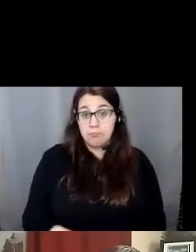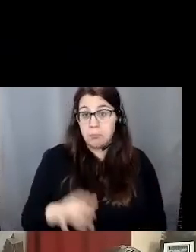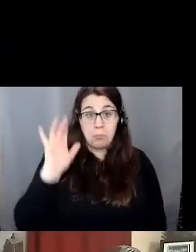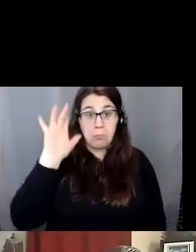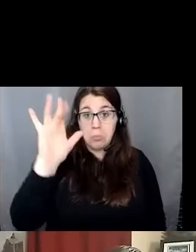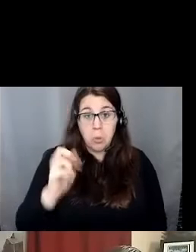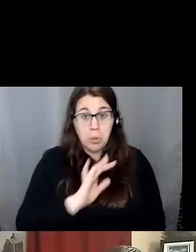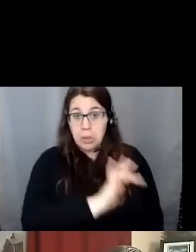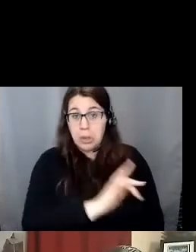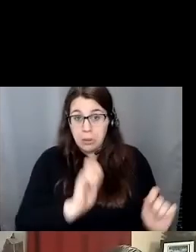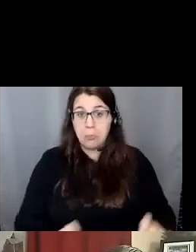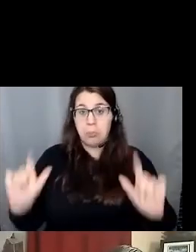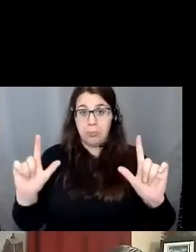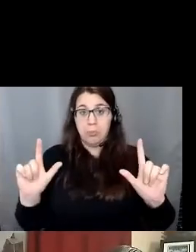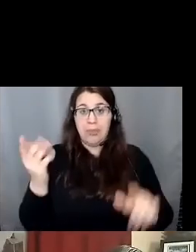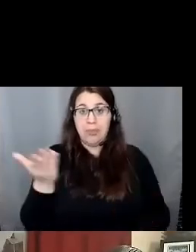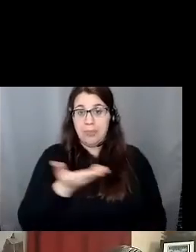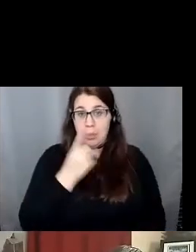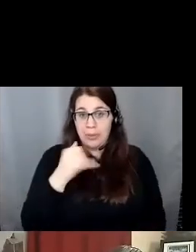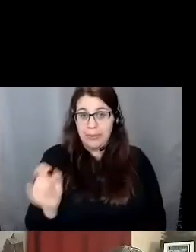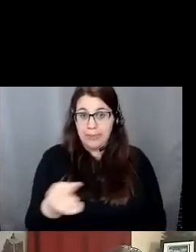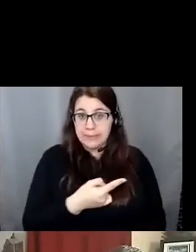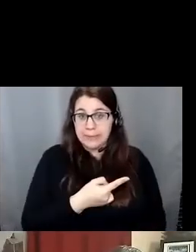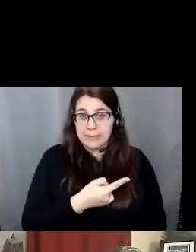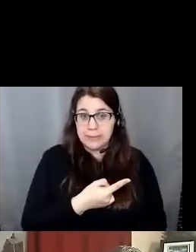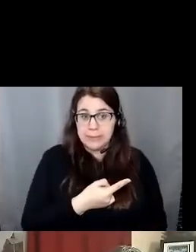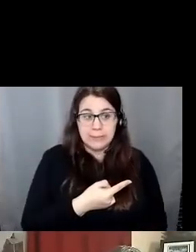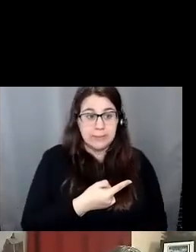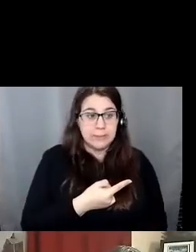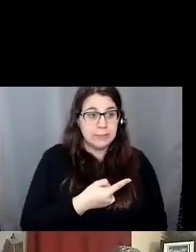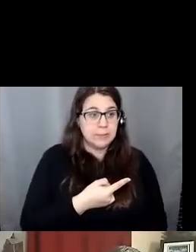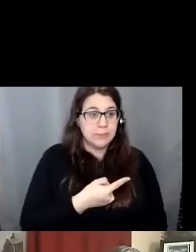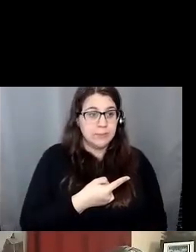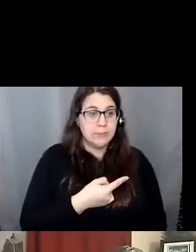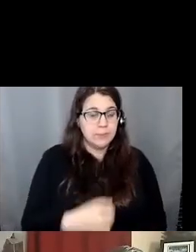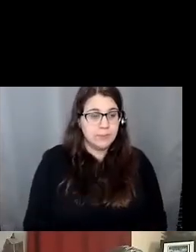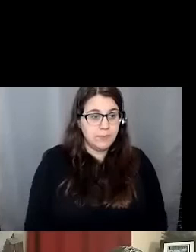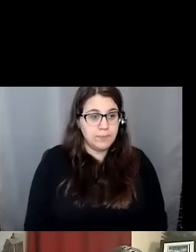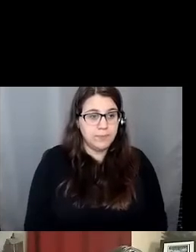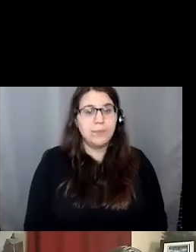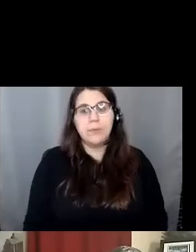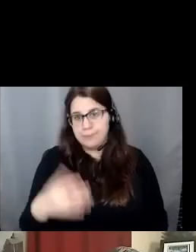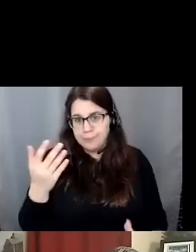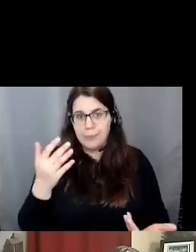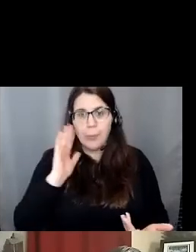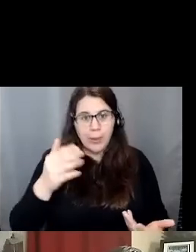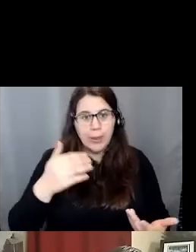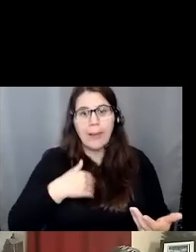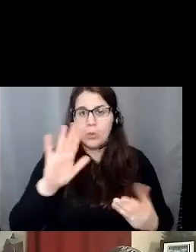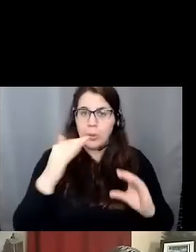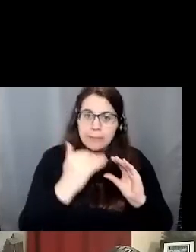screen. And the one thing that I'll mention is you'll have your credentials, email address, and